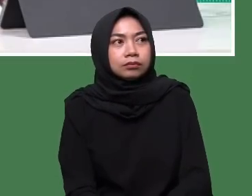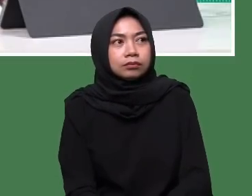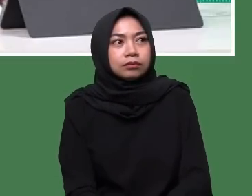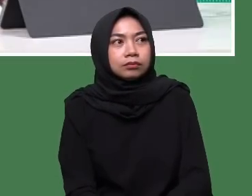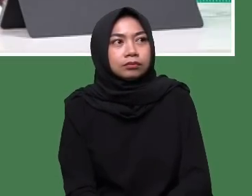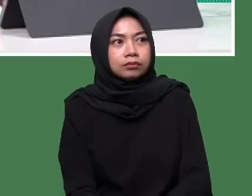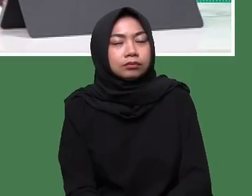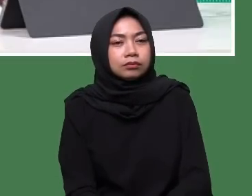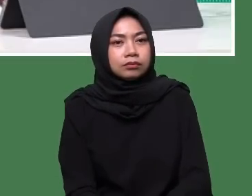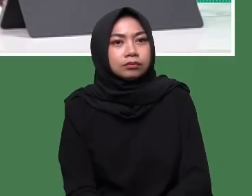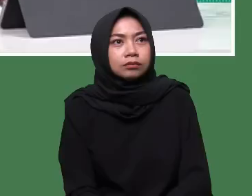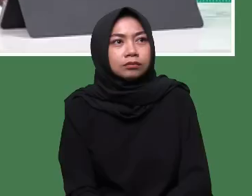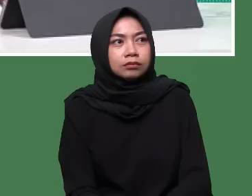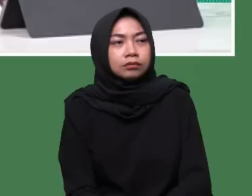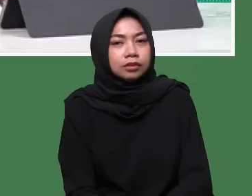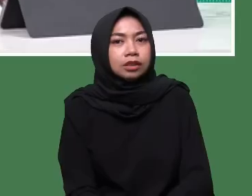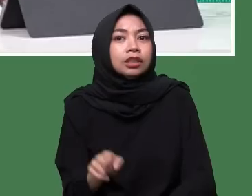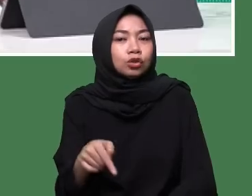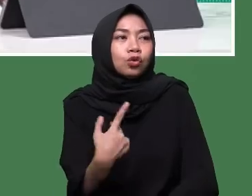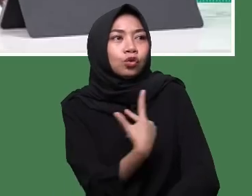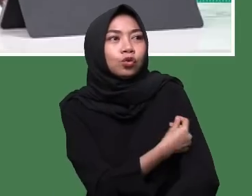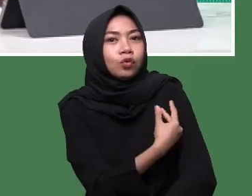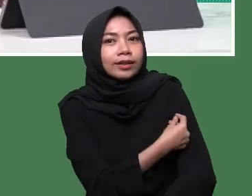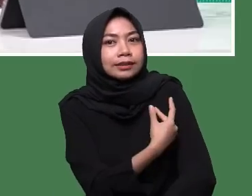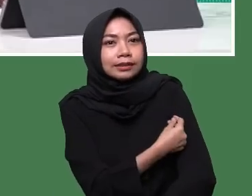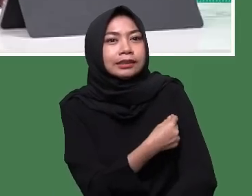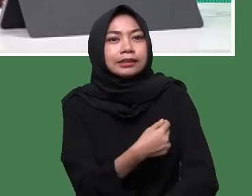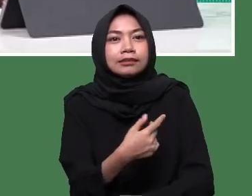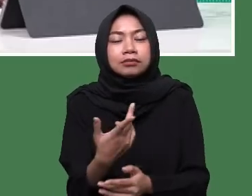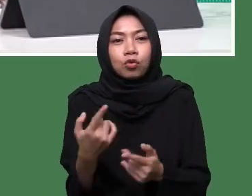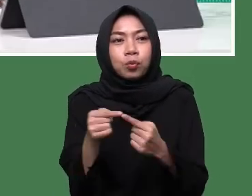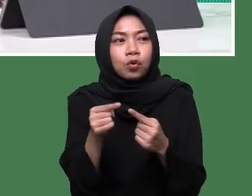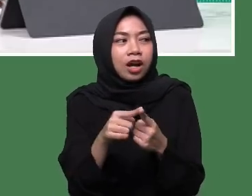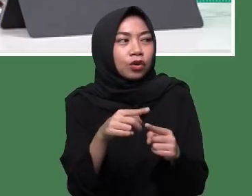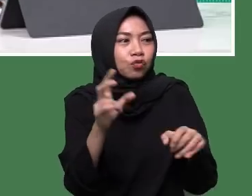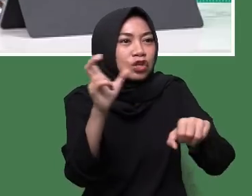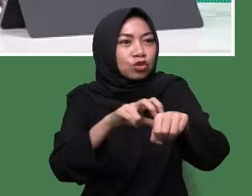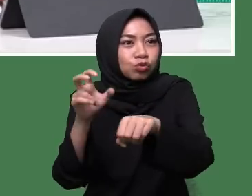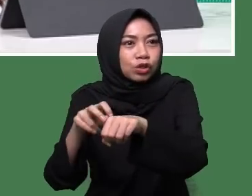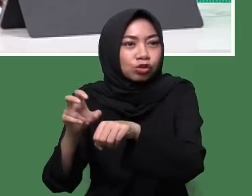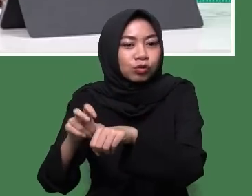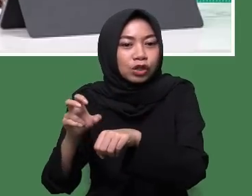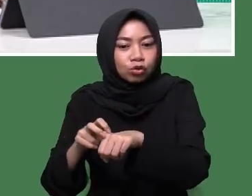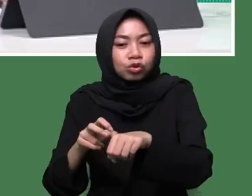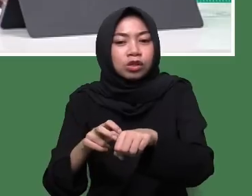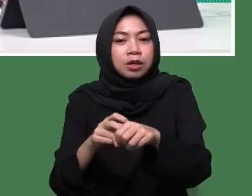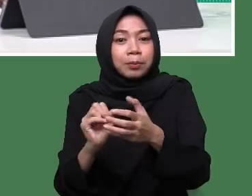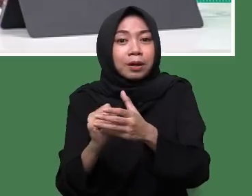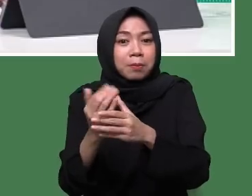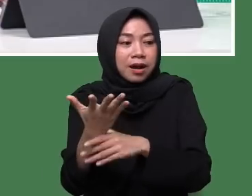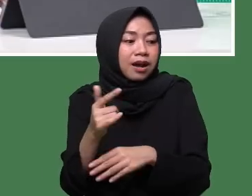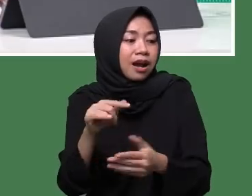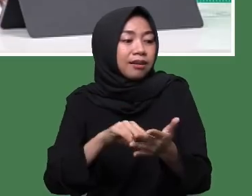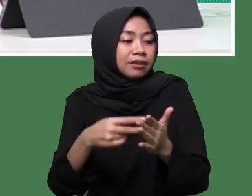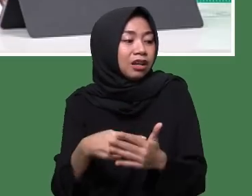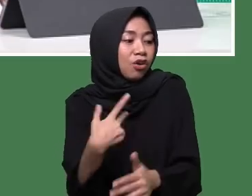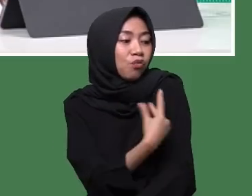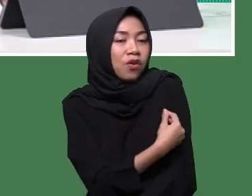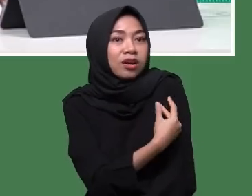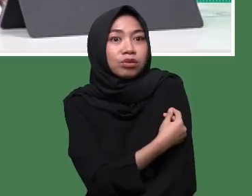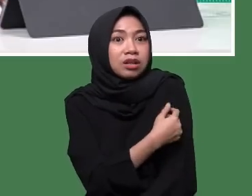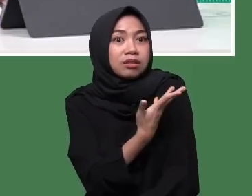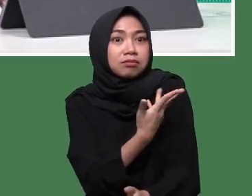vaccines in terms of different strains of the virus. This is a question from Amanda. Does that mean it's changing sort of in the same way as COVID